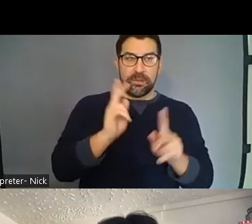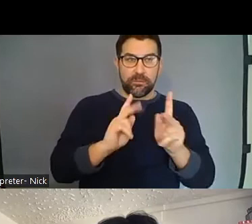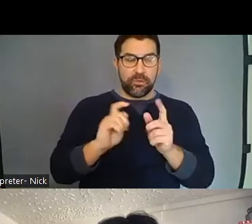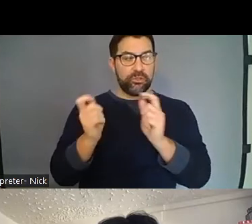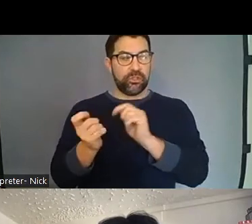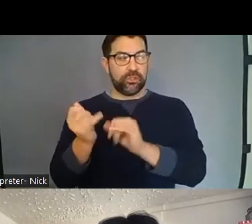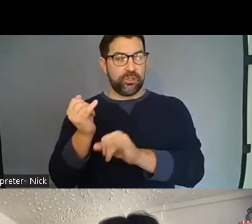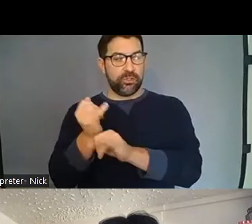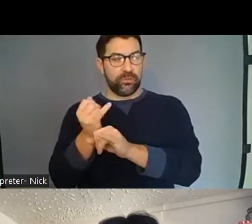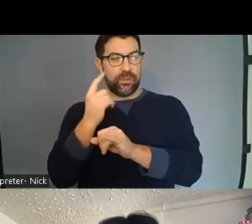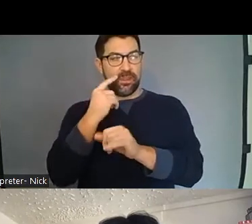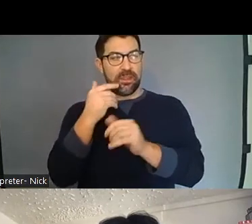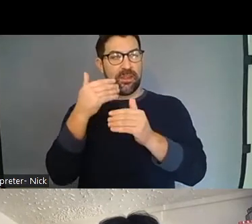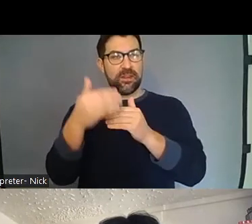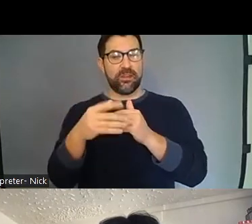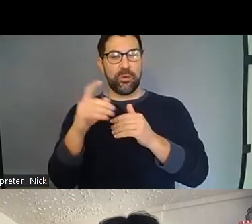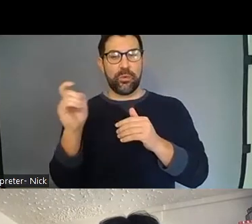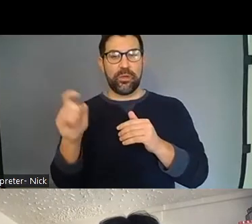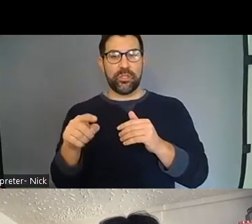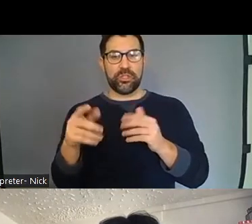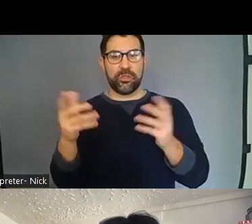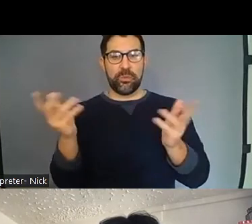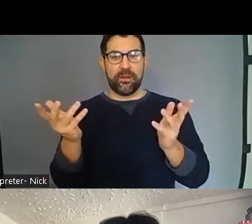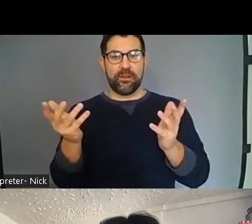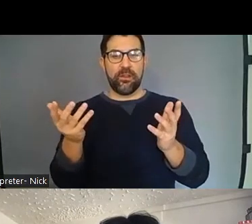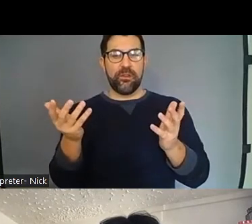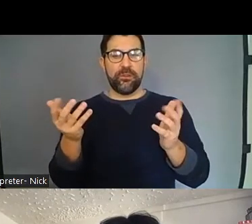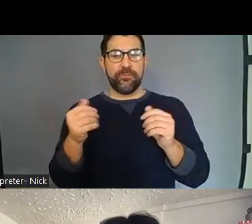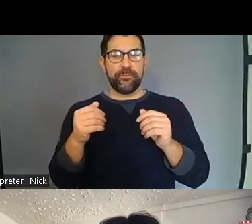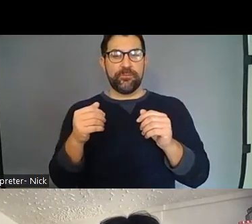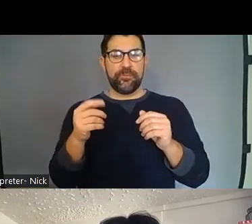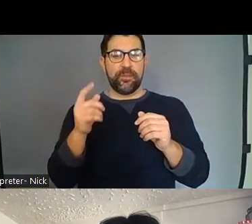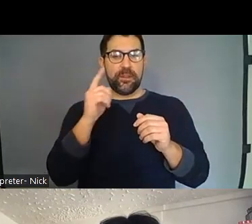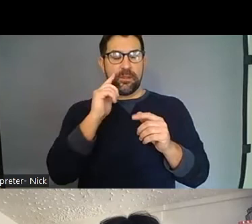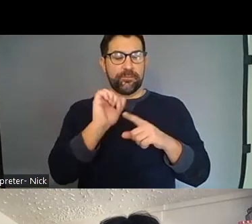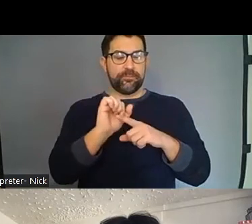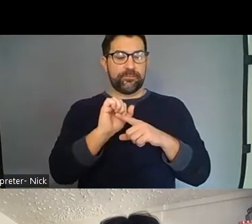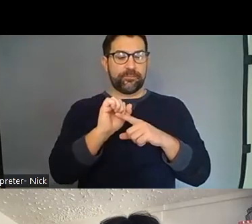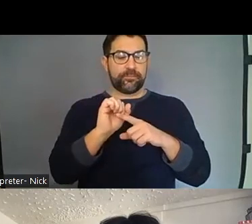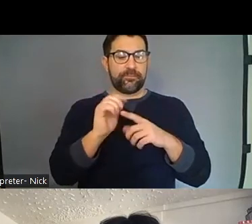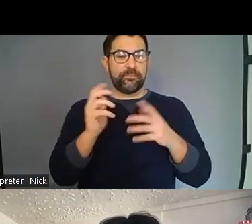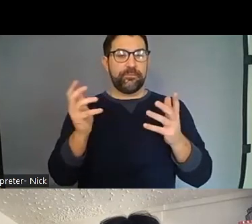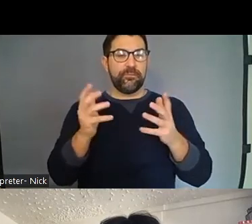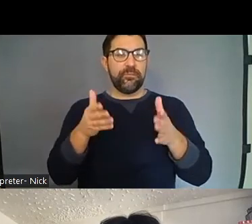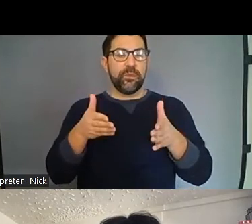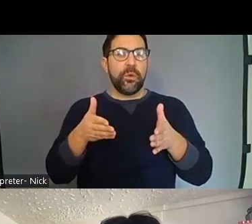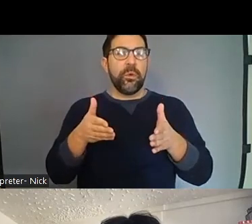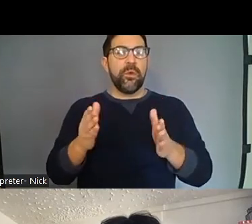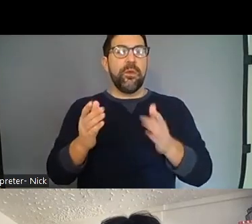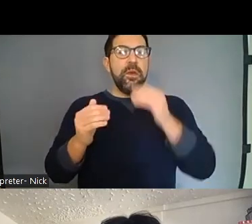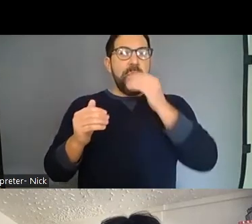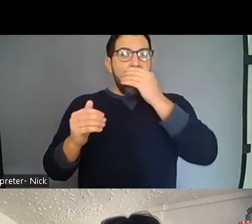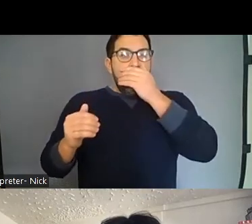think our next question is, what are the conditions and practices, or what are the ways of doing